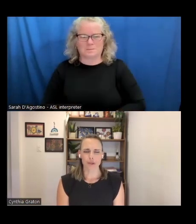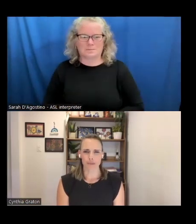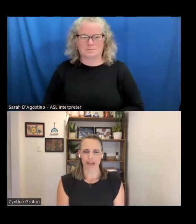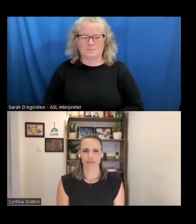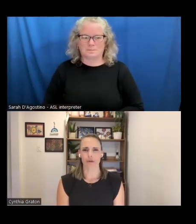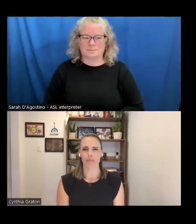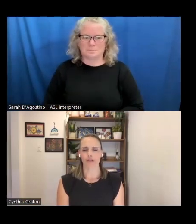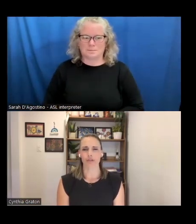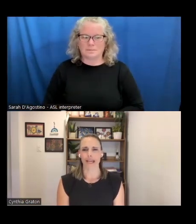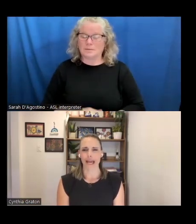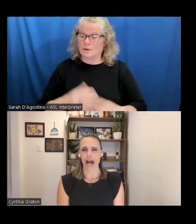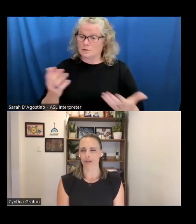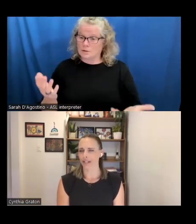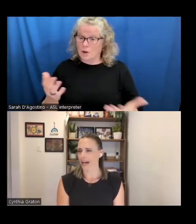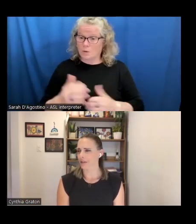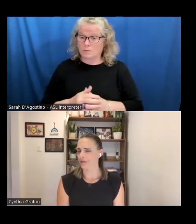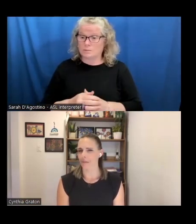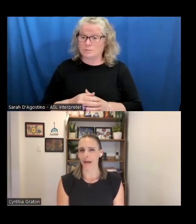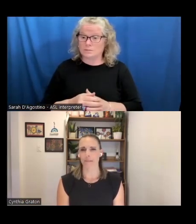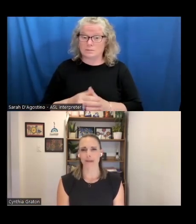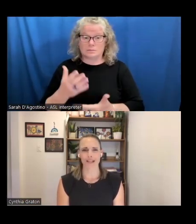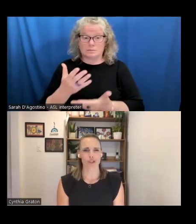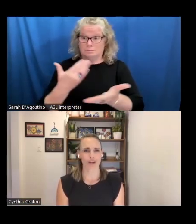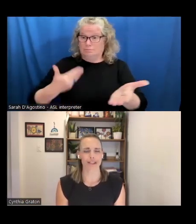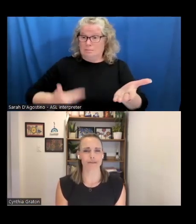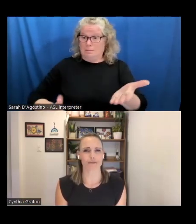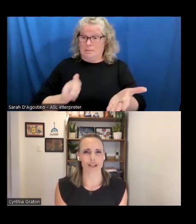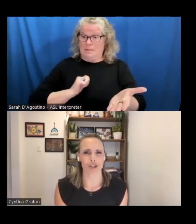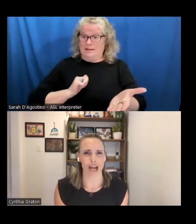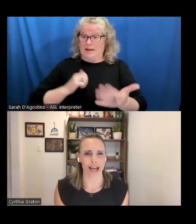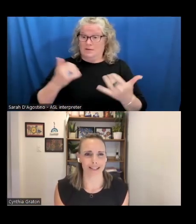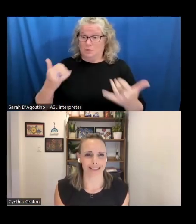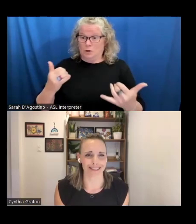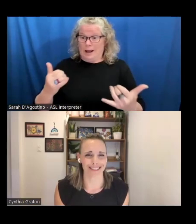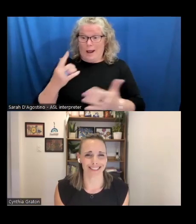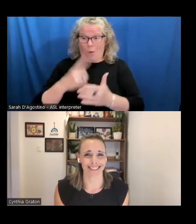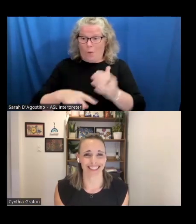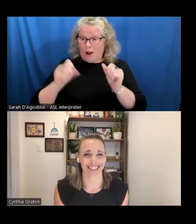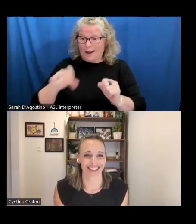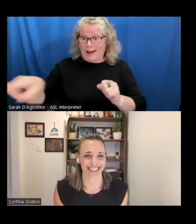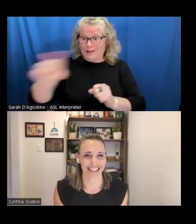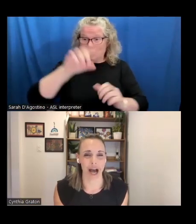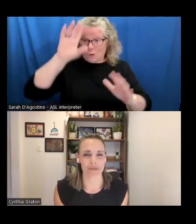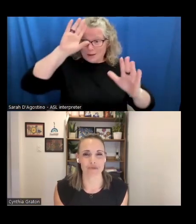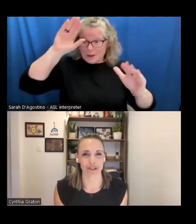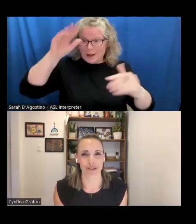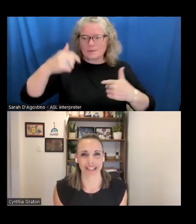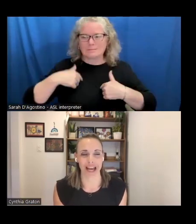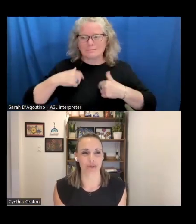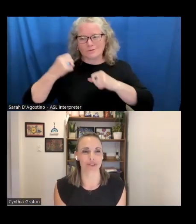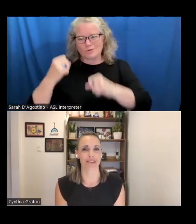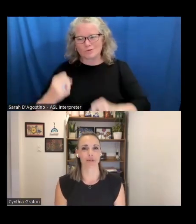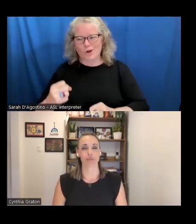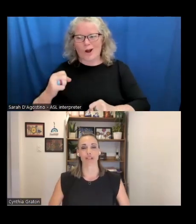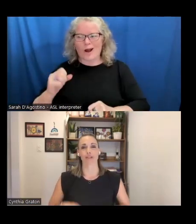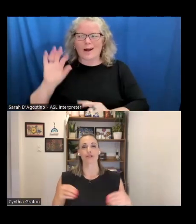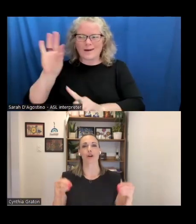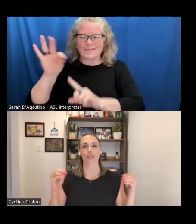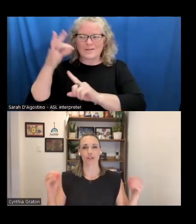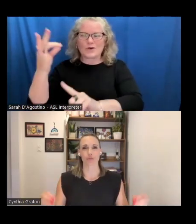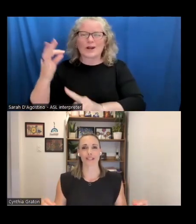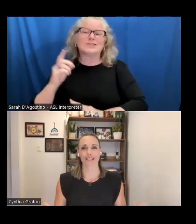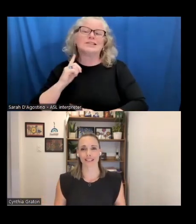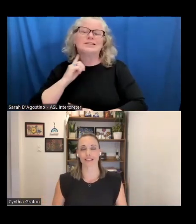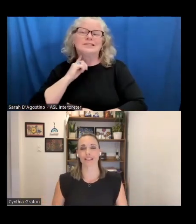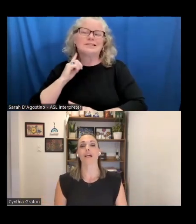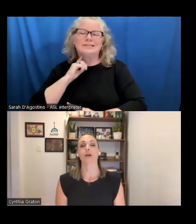what can you expect from me today outside of my big, chunky French accent? I'm wondering how the interpreters are